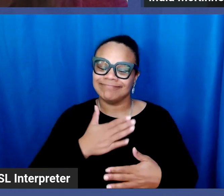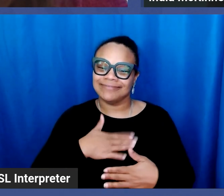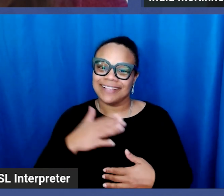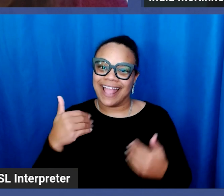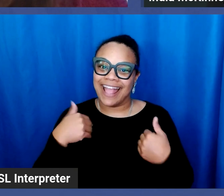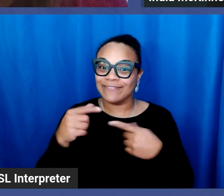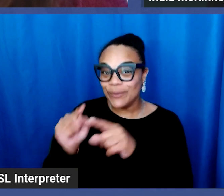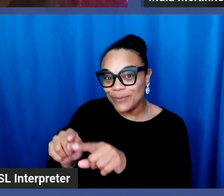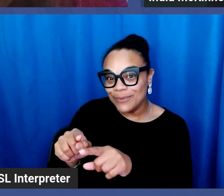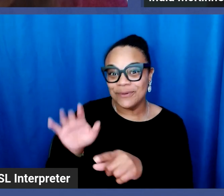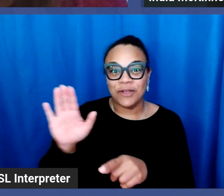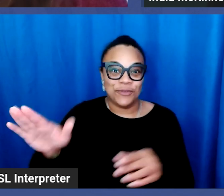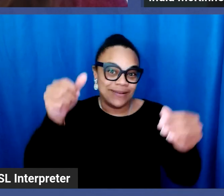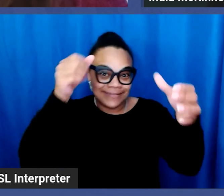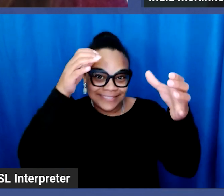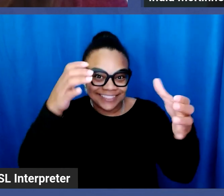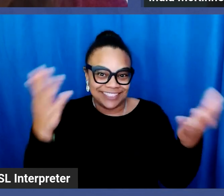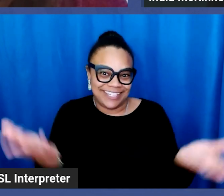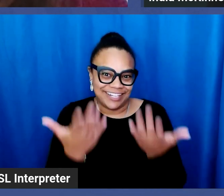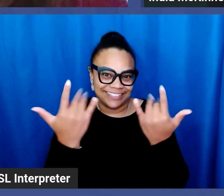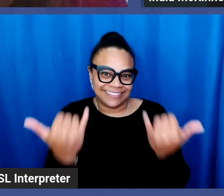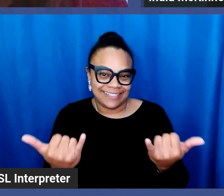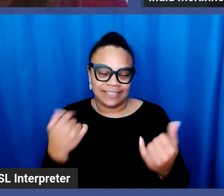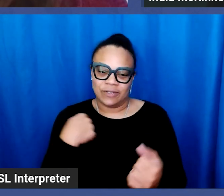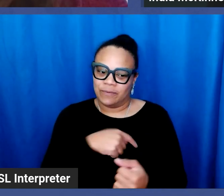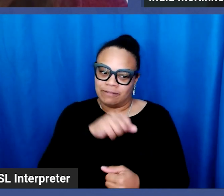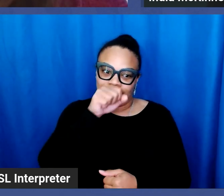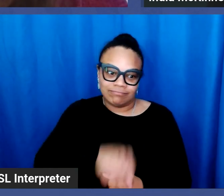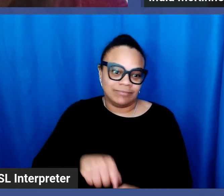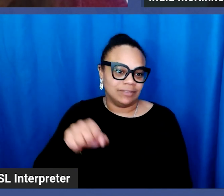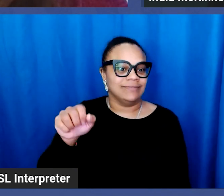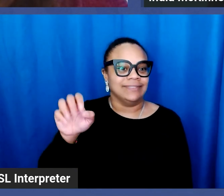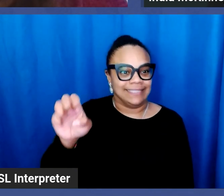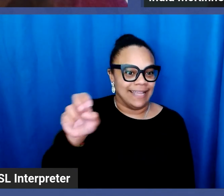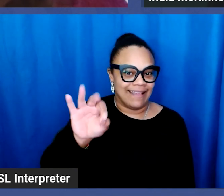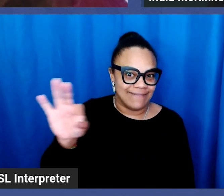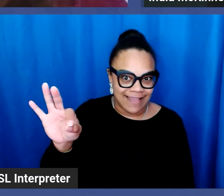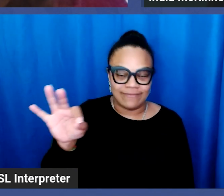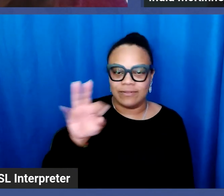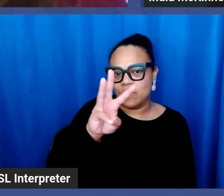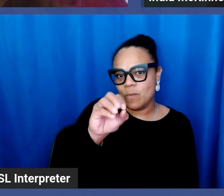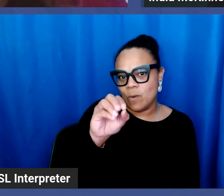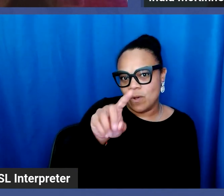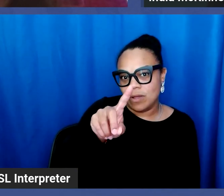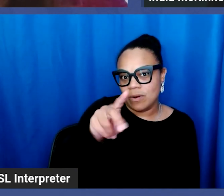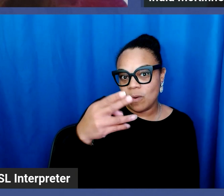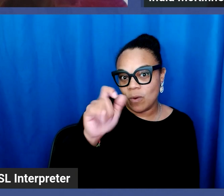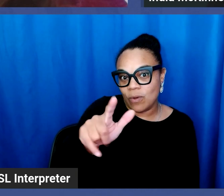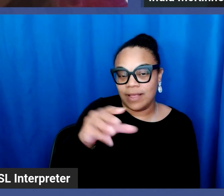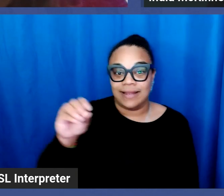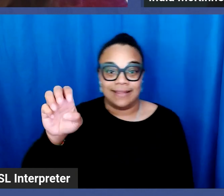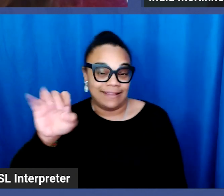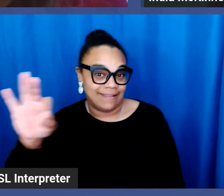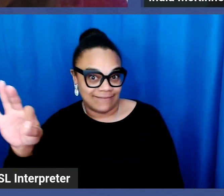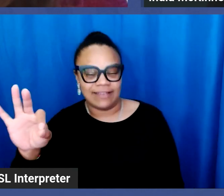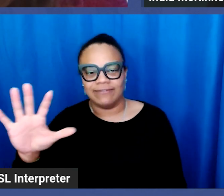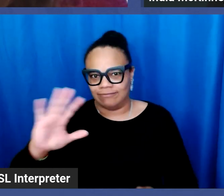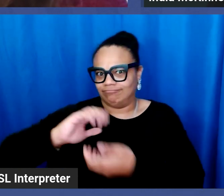with us today. We're big fans, of course, of EFF. Woodhull and EFF have done lots of work together, and I hope we'll continue to do